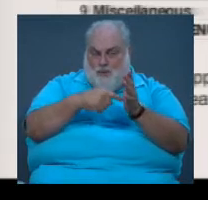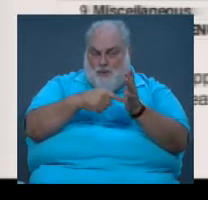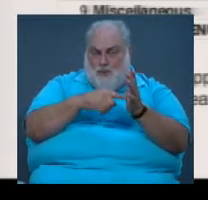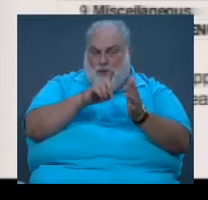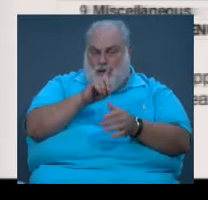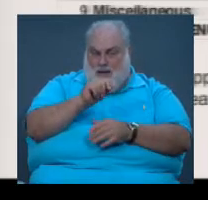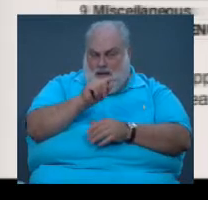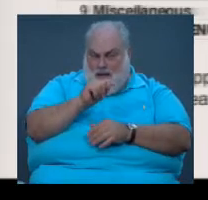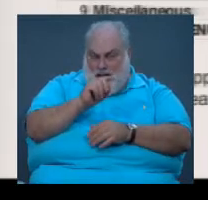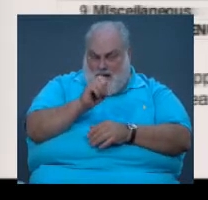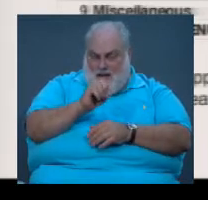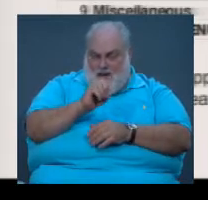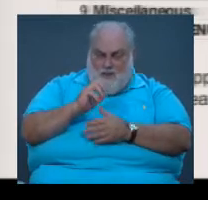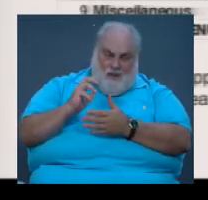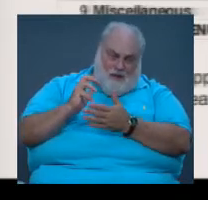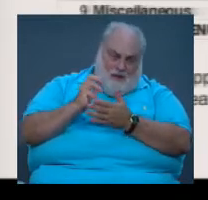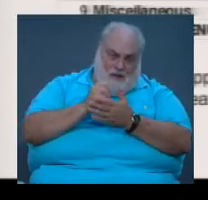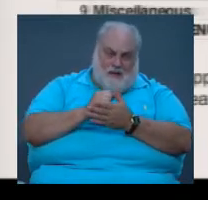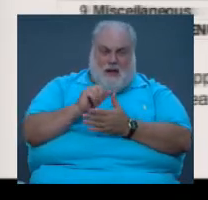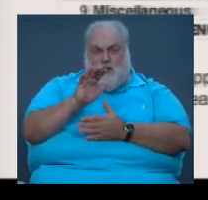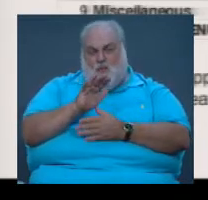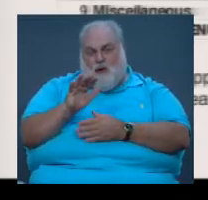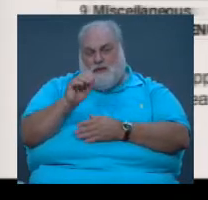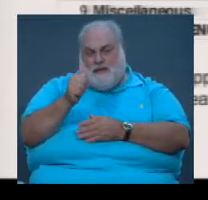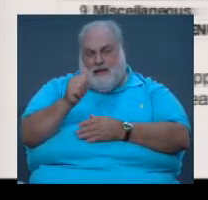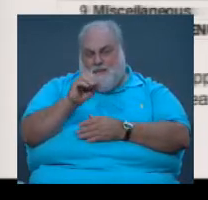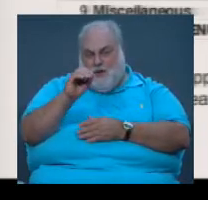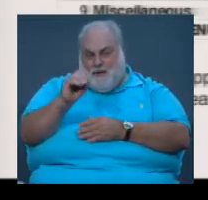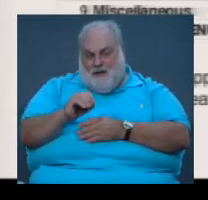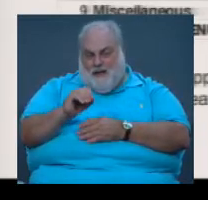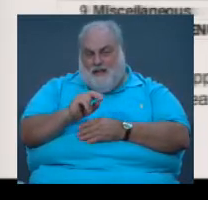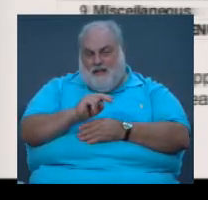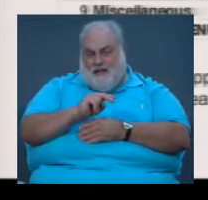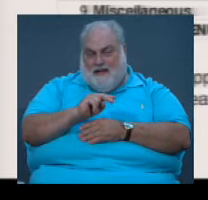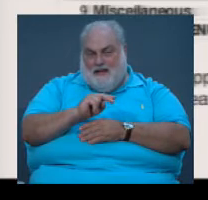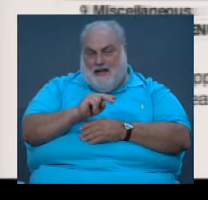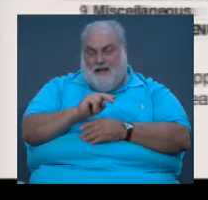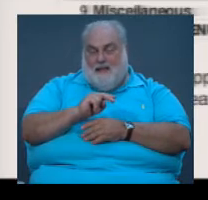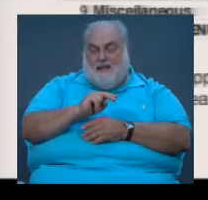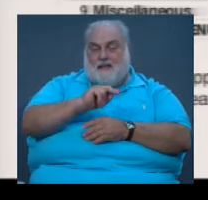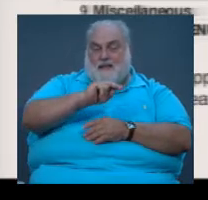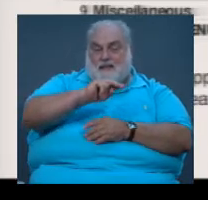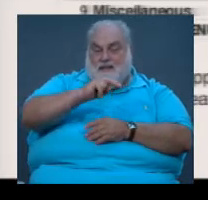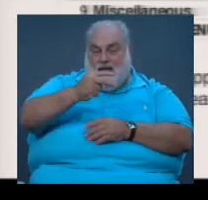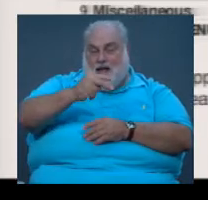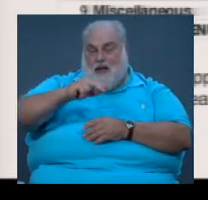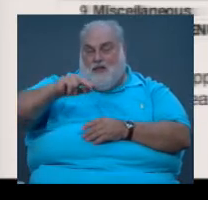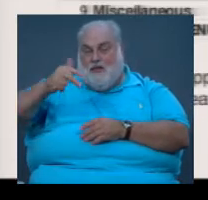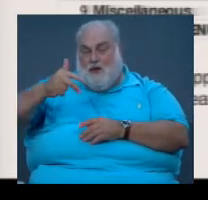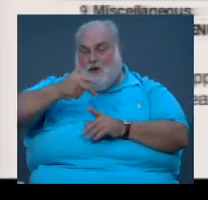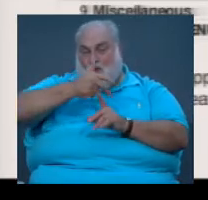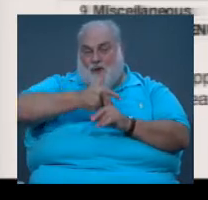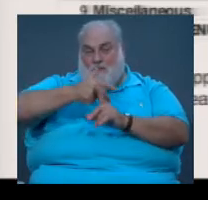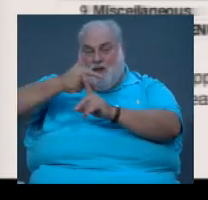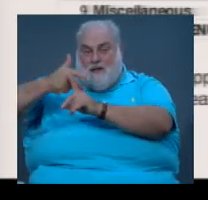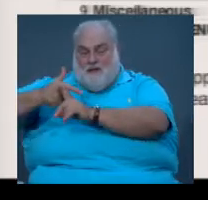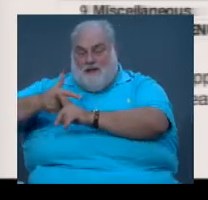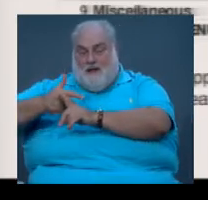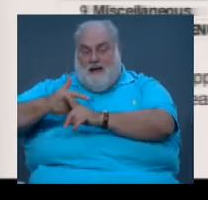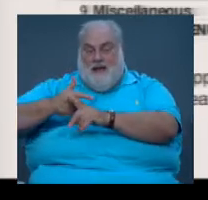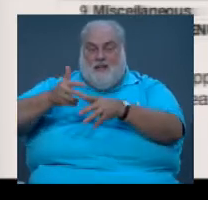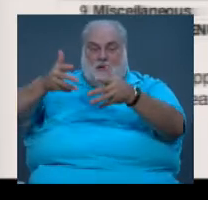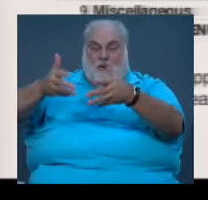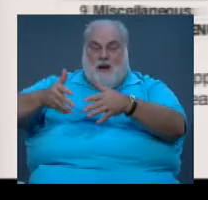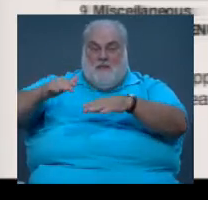at the county. We collect about 10% in the second and third quarters, and then the remaining 50% is collected around